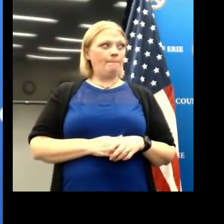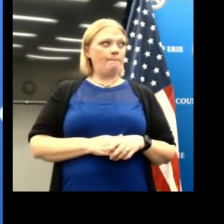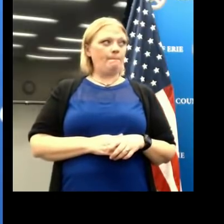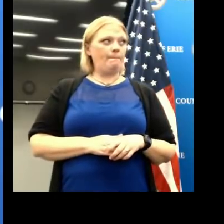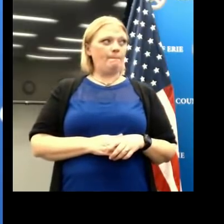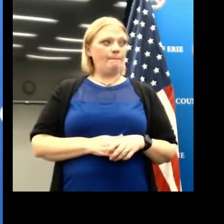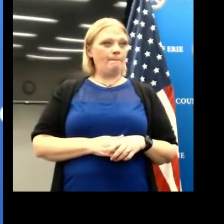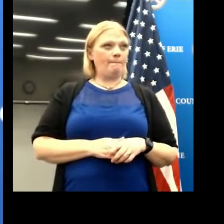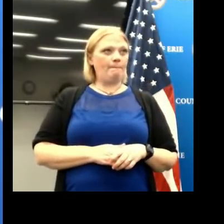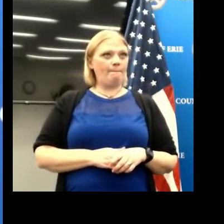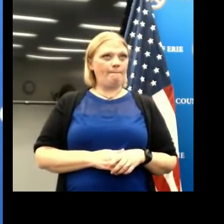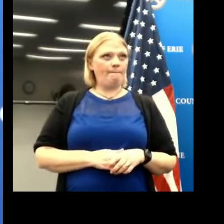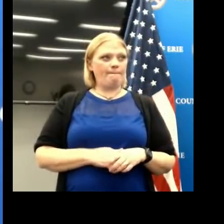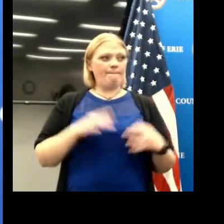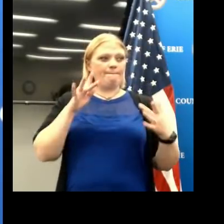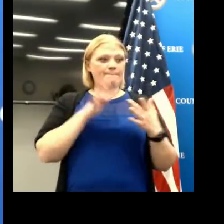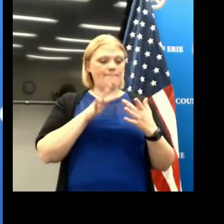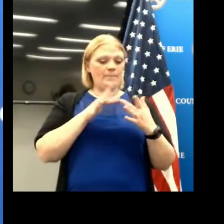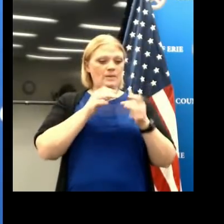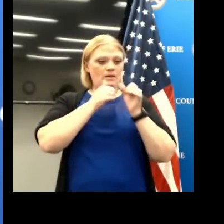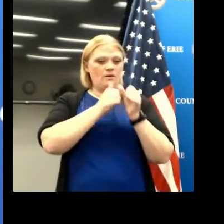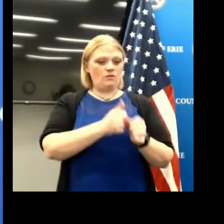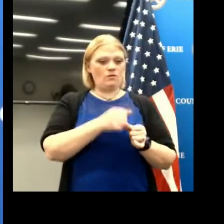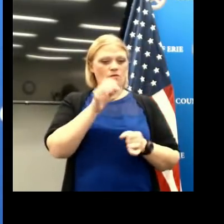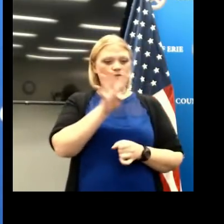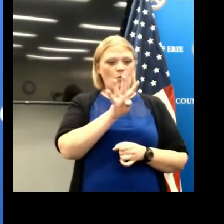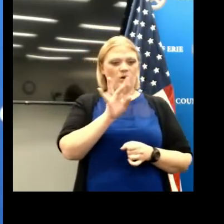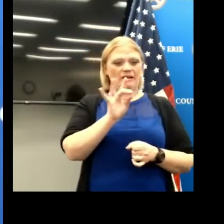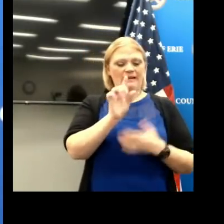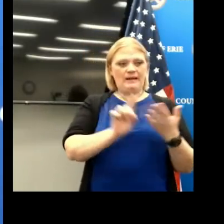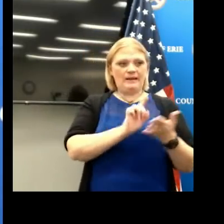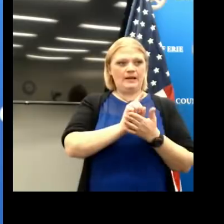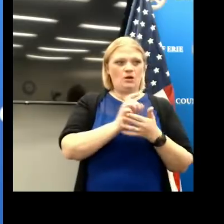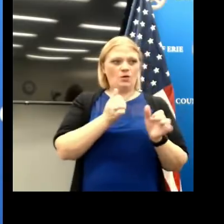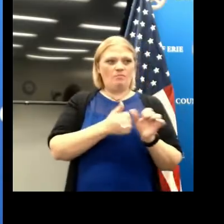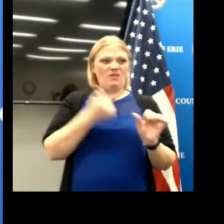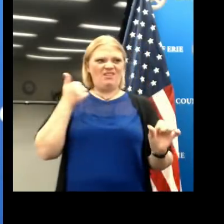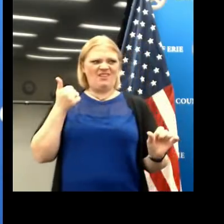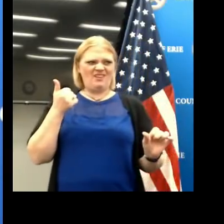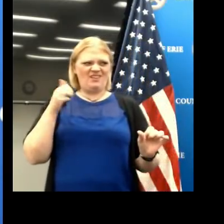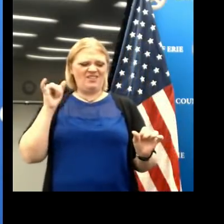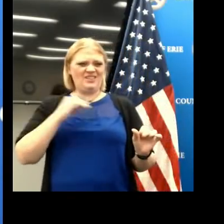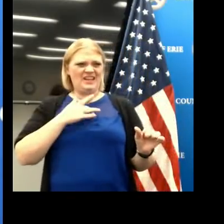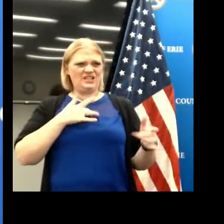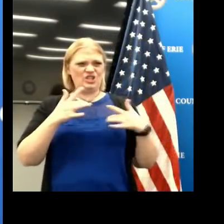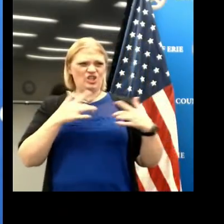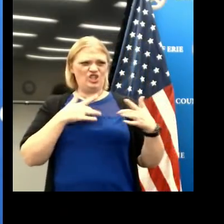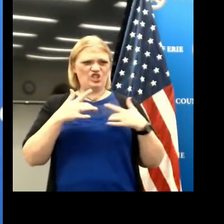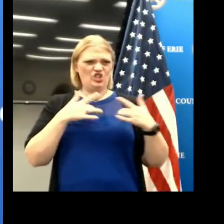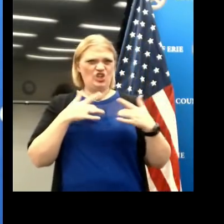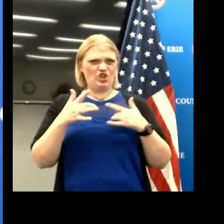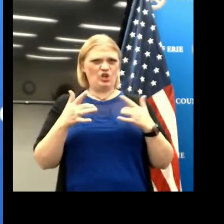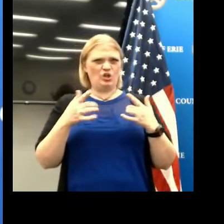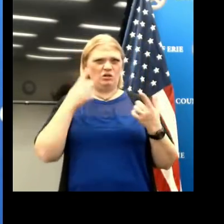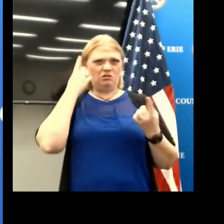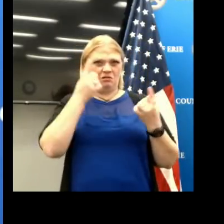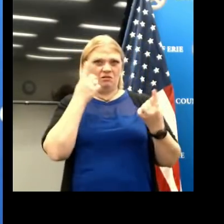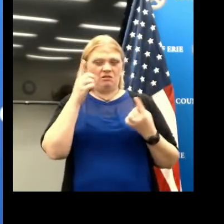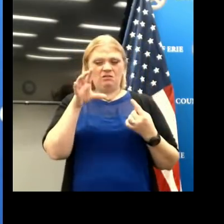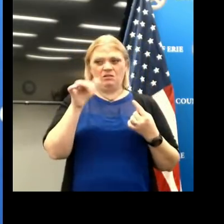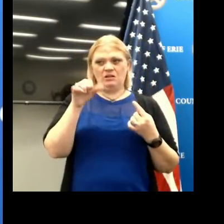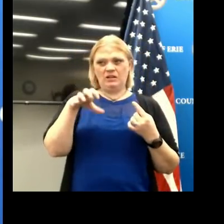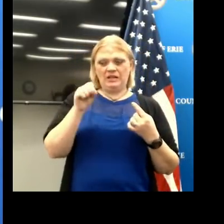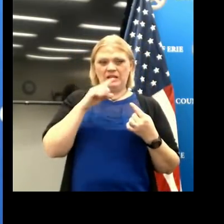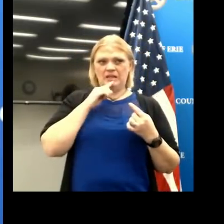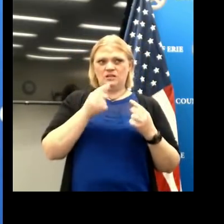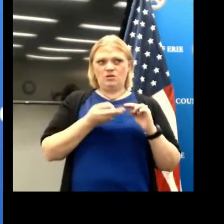said about contact tracers being 48 hours behind. That seems pretty concerning, especially considering the cases go up.